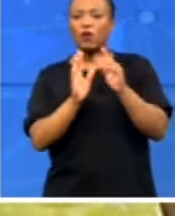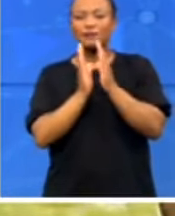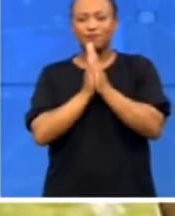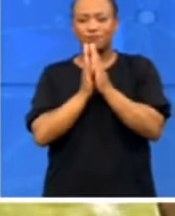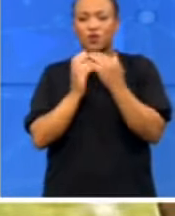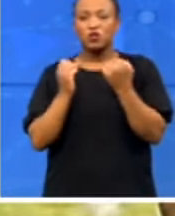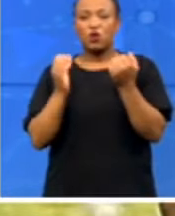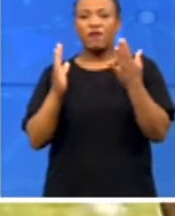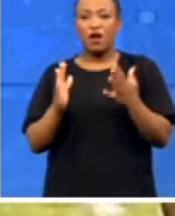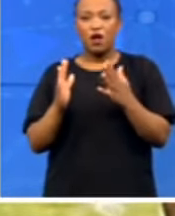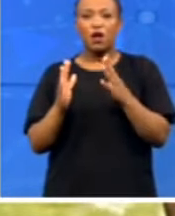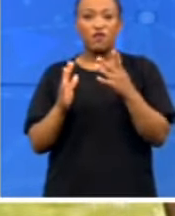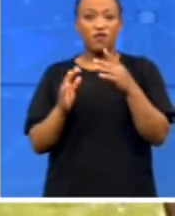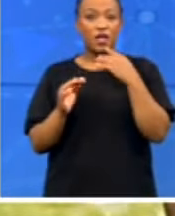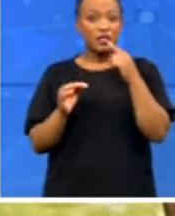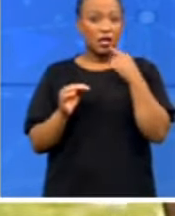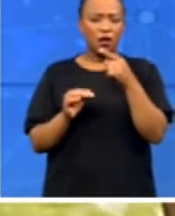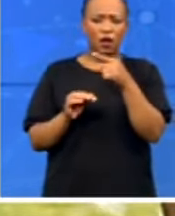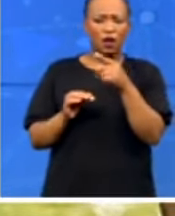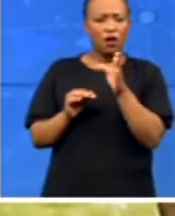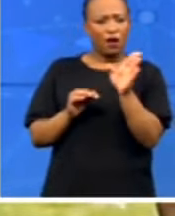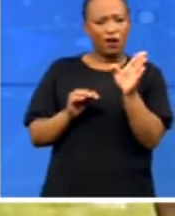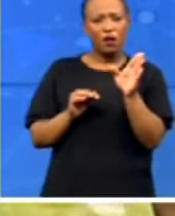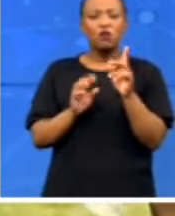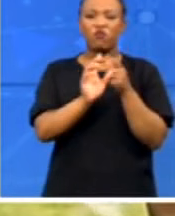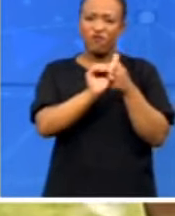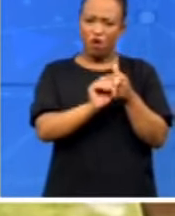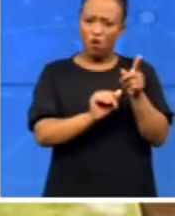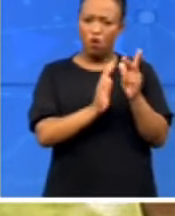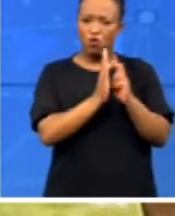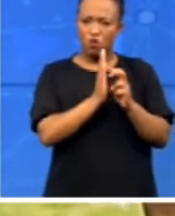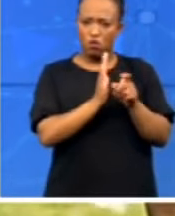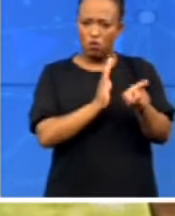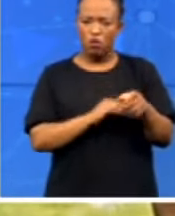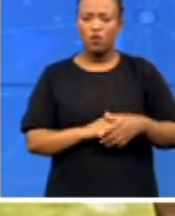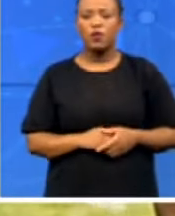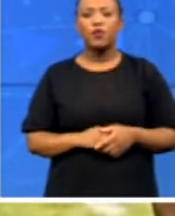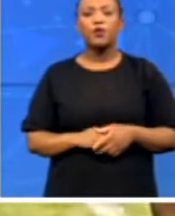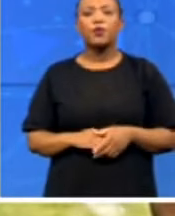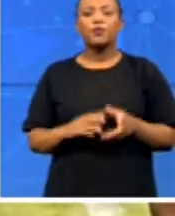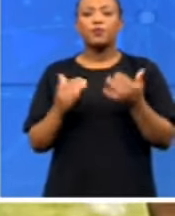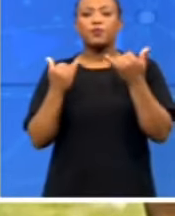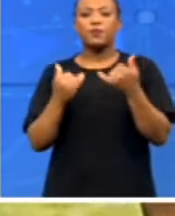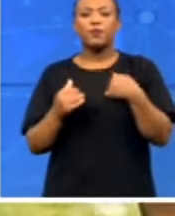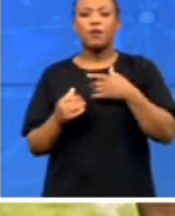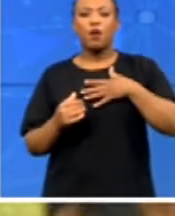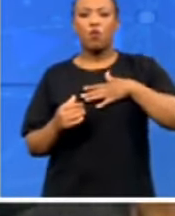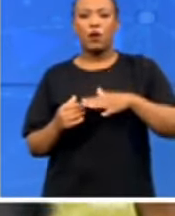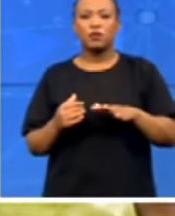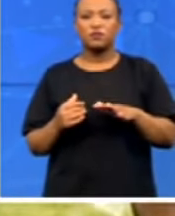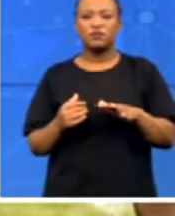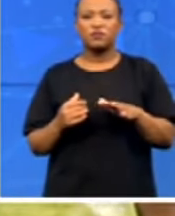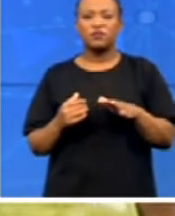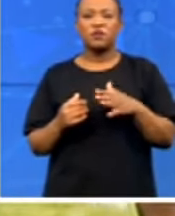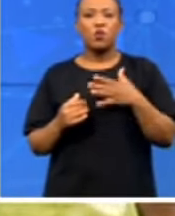But in terms of the short-term solution, ideally would want to have a bypass that is not going to be far from this road